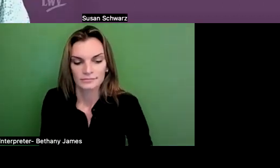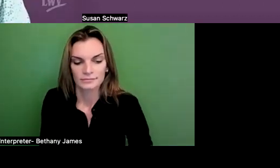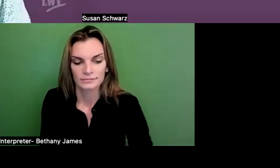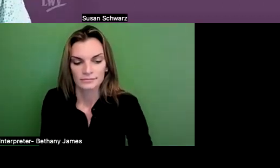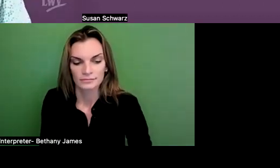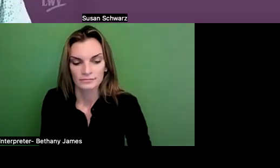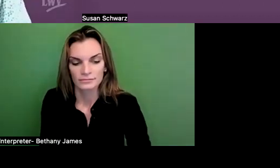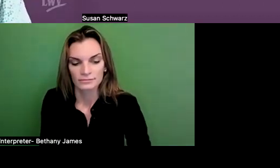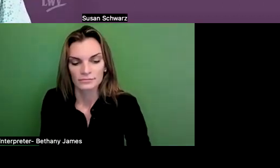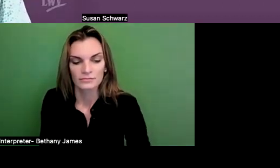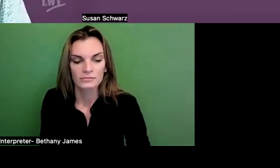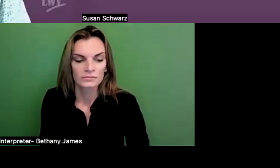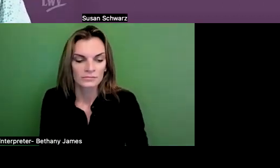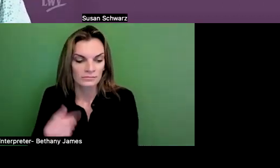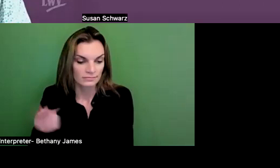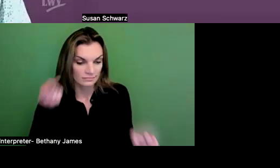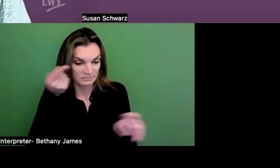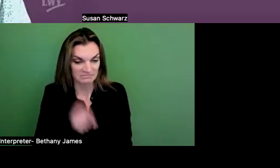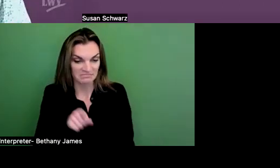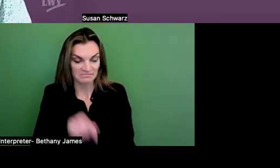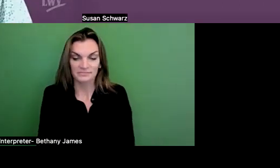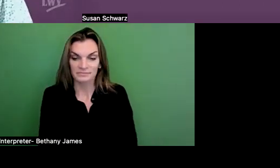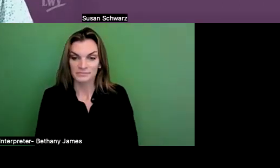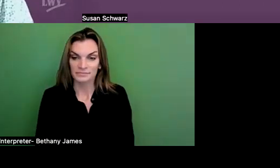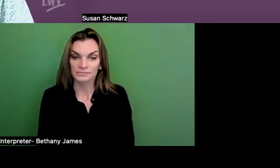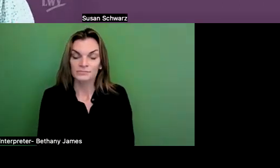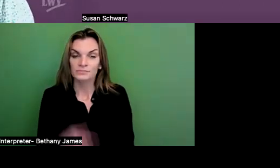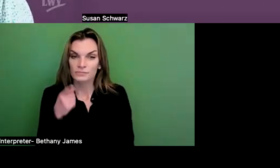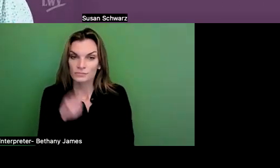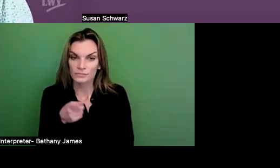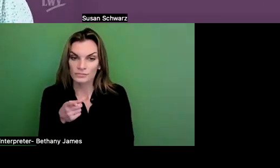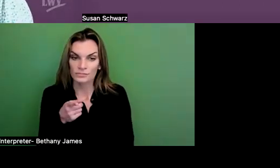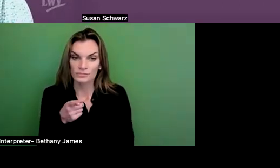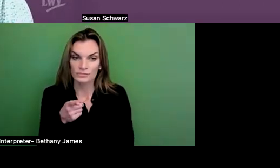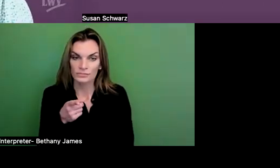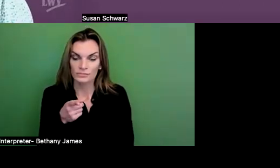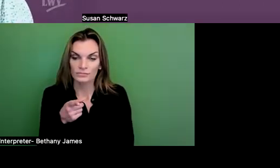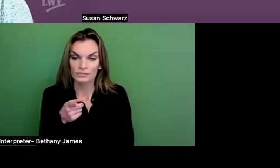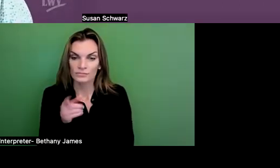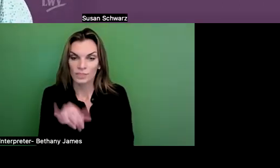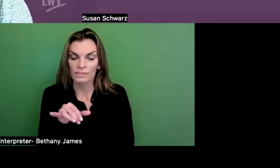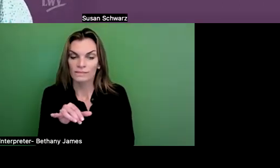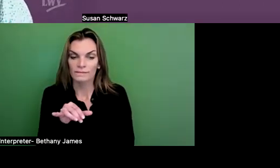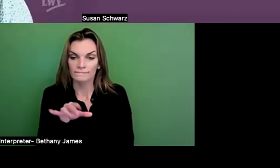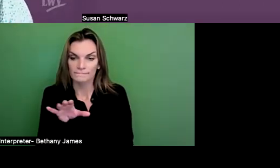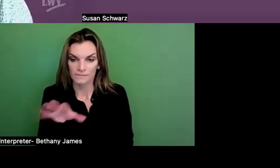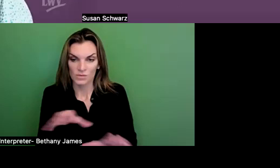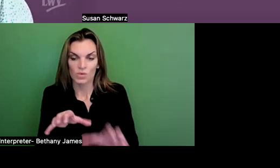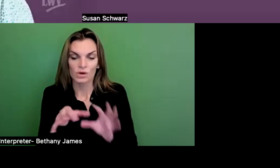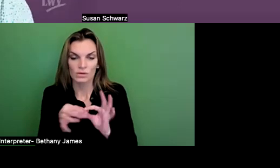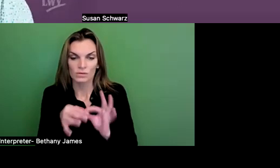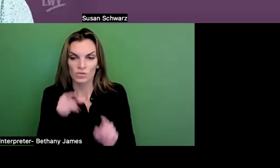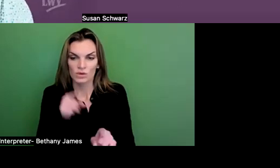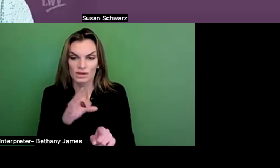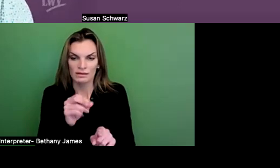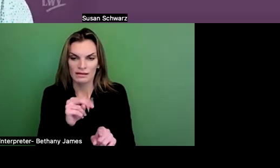in that the streets, the Con Ed work, the water company works.